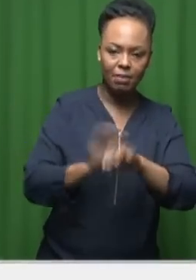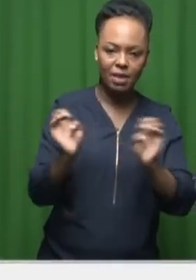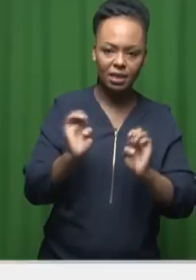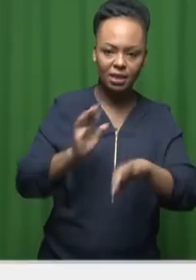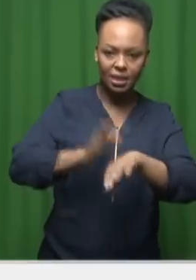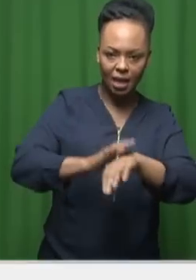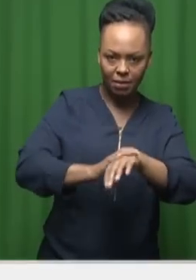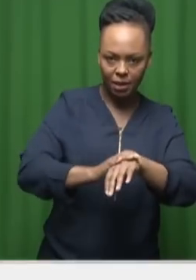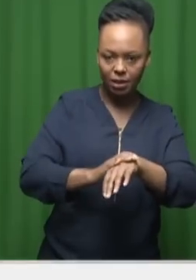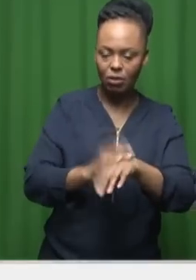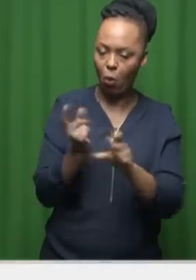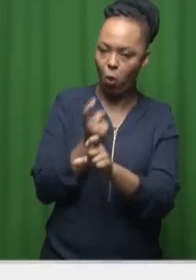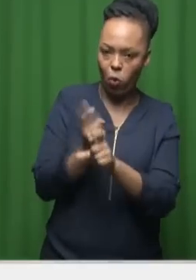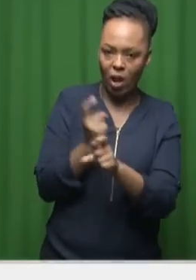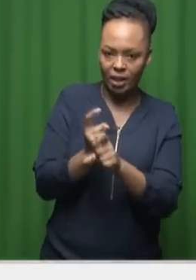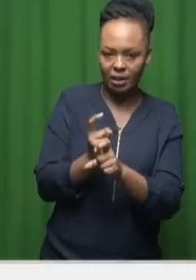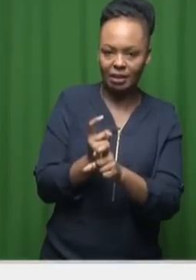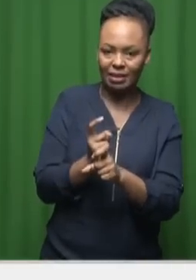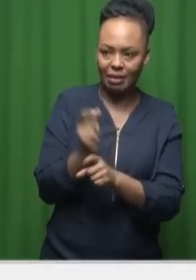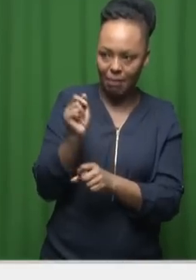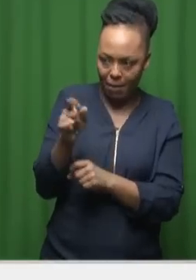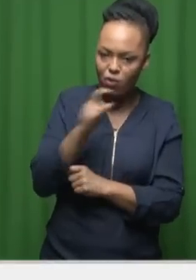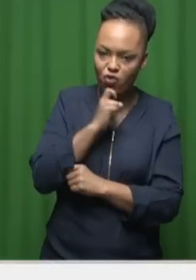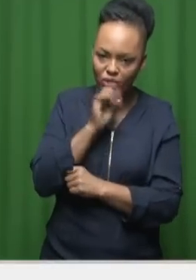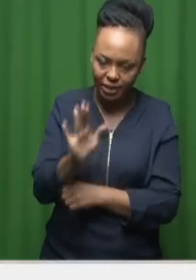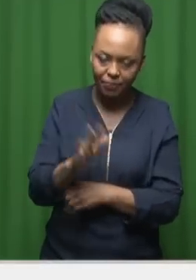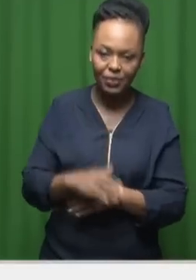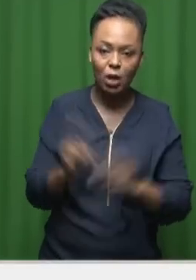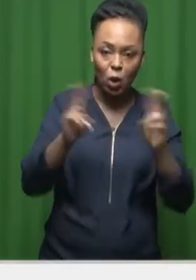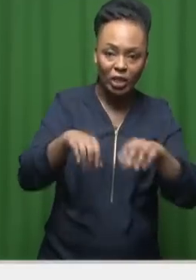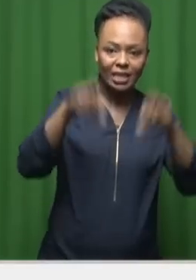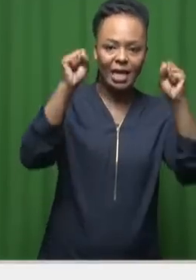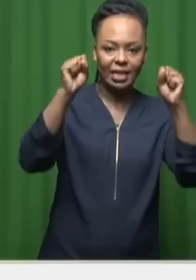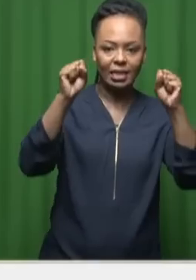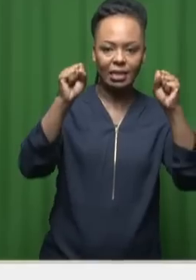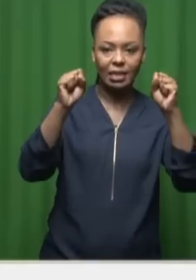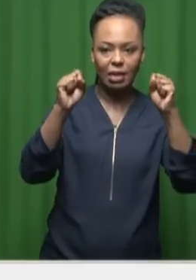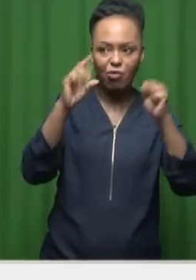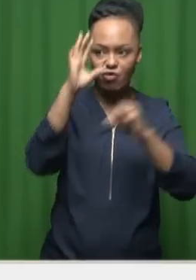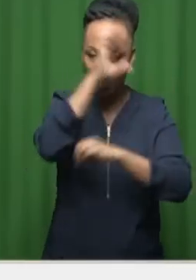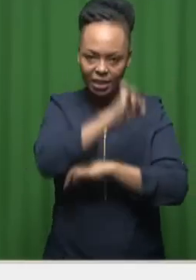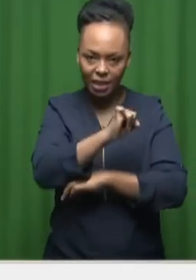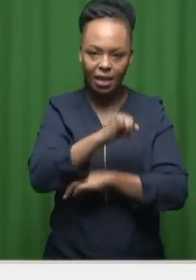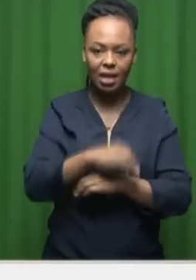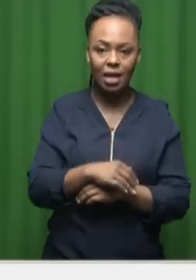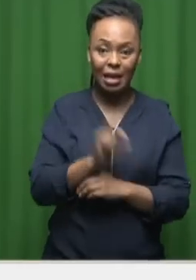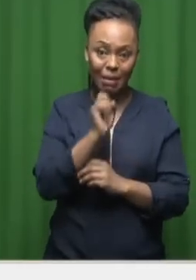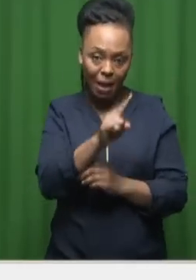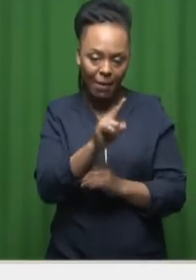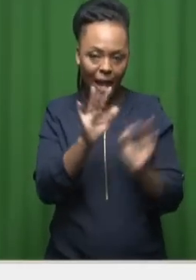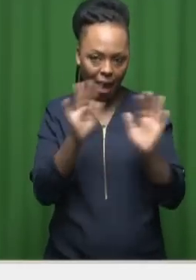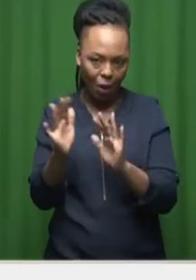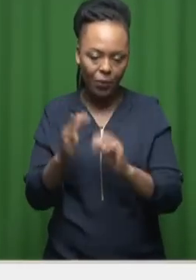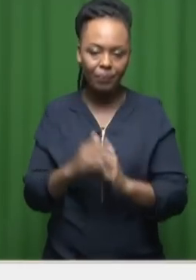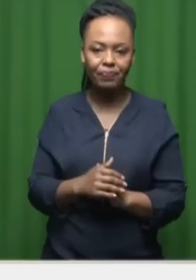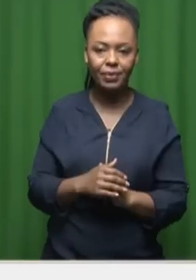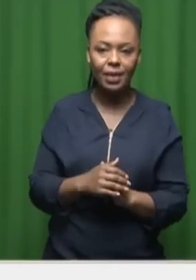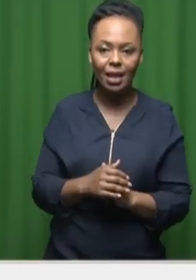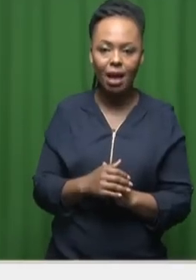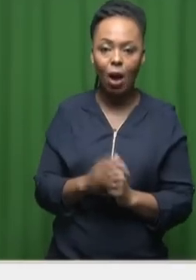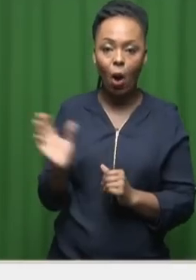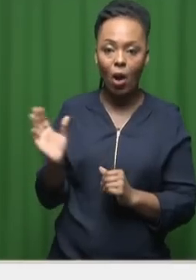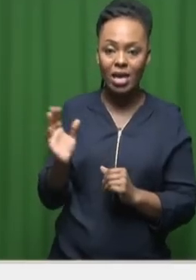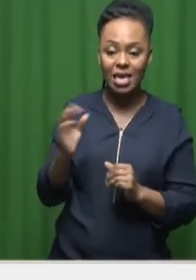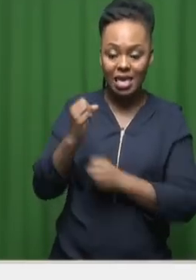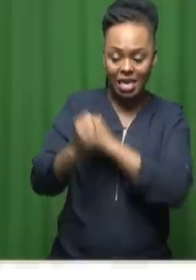been, and we aren't. So let's look at some load shedding predictions. This is a prediction for all of